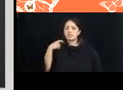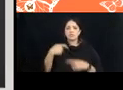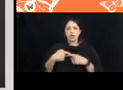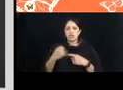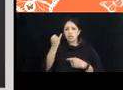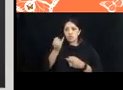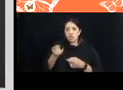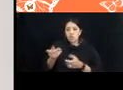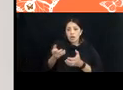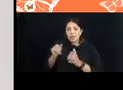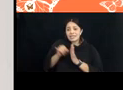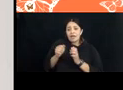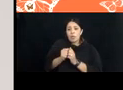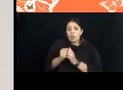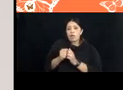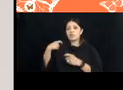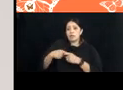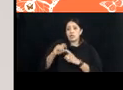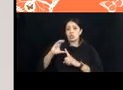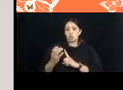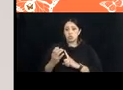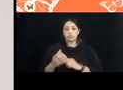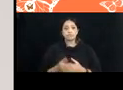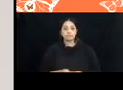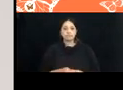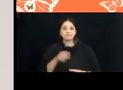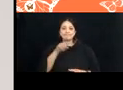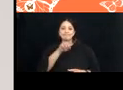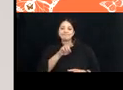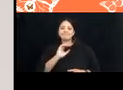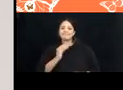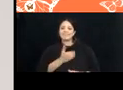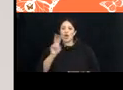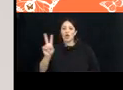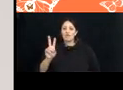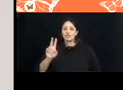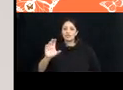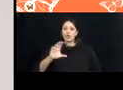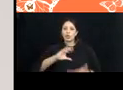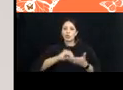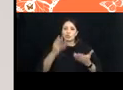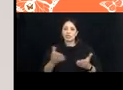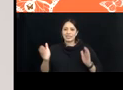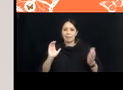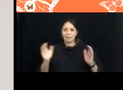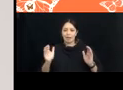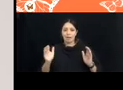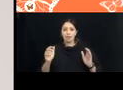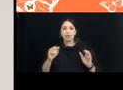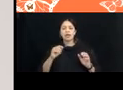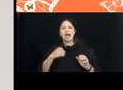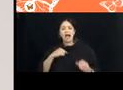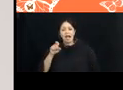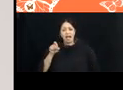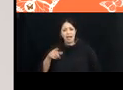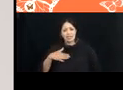with this group. So this is where our Ventura College students compare with that. So when I've asked my students,